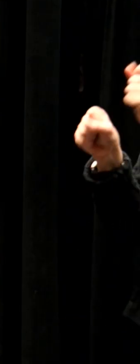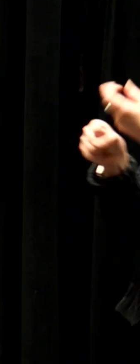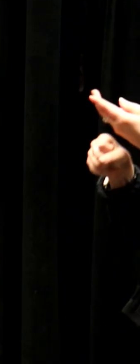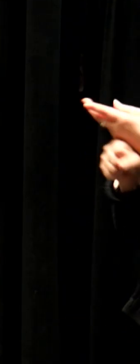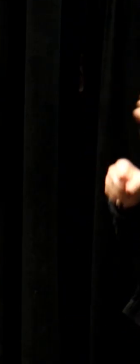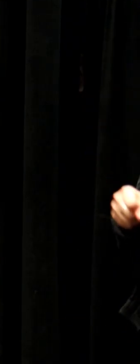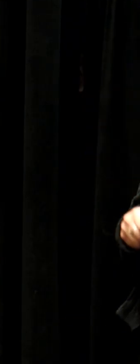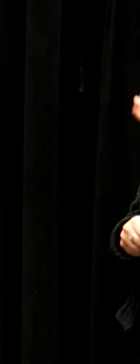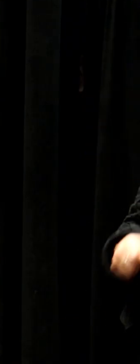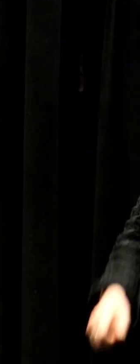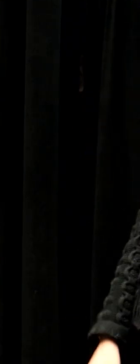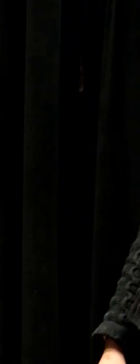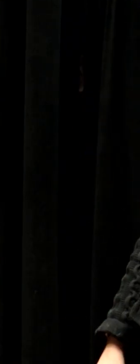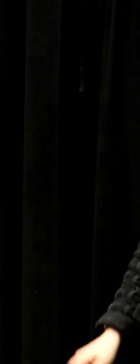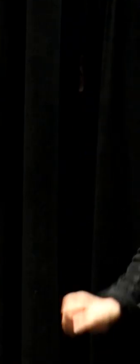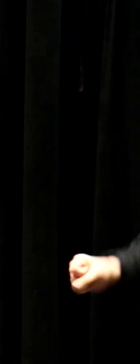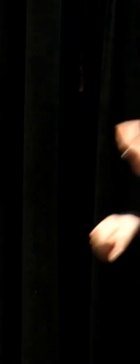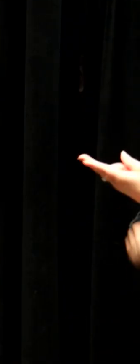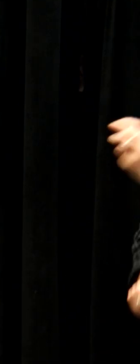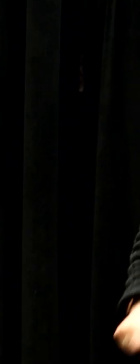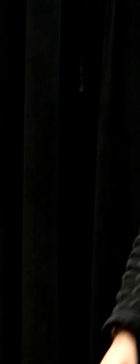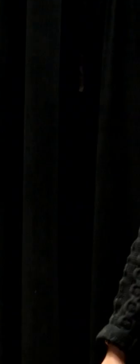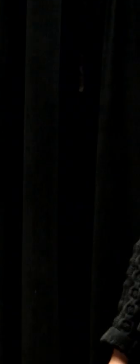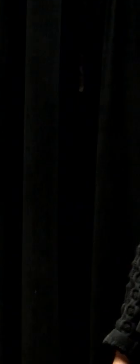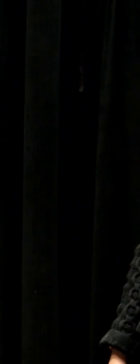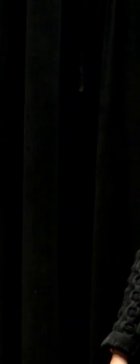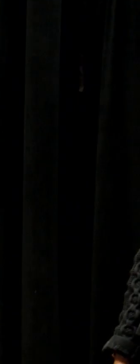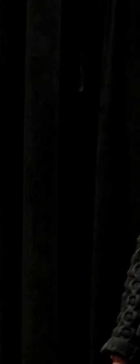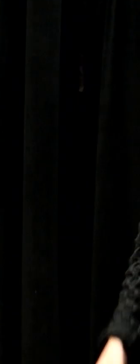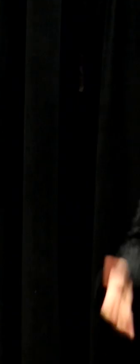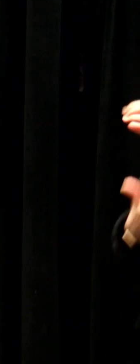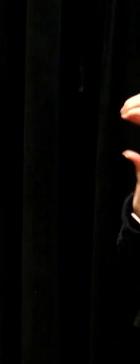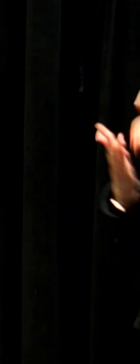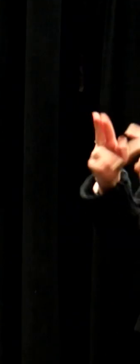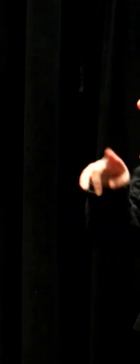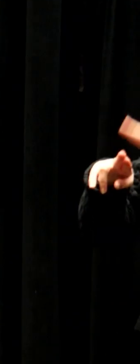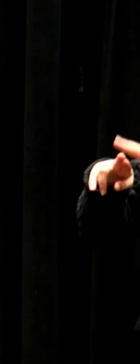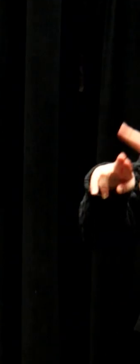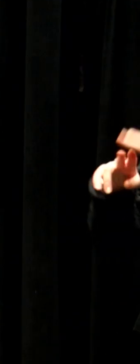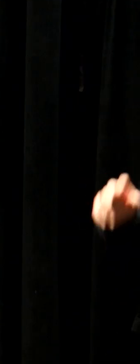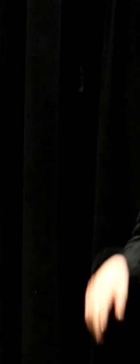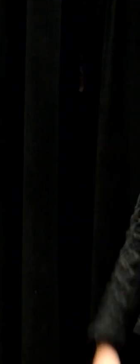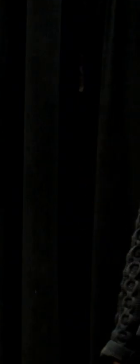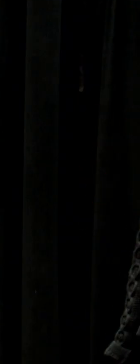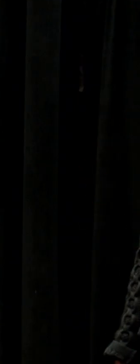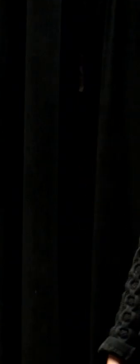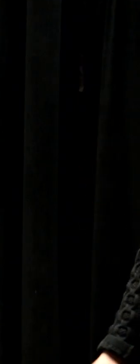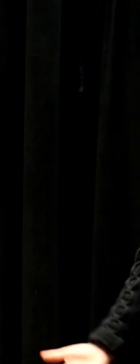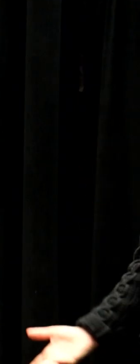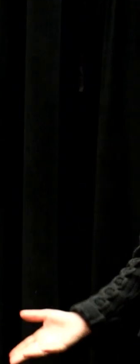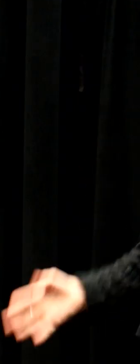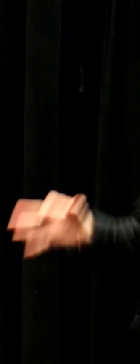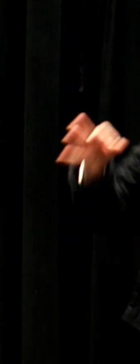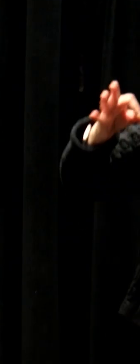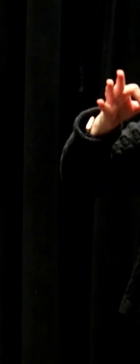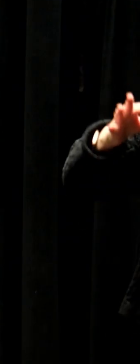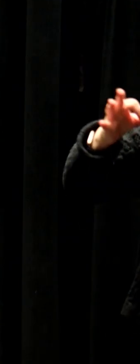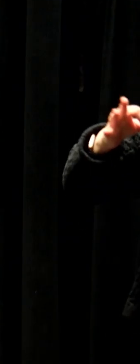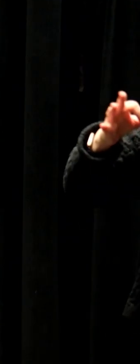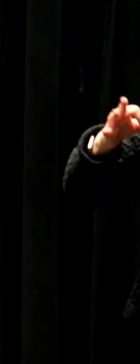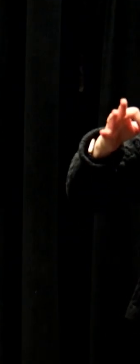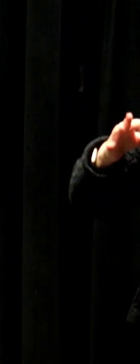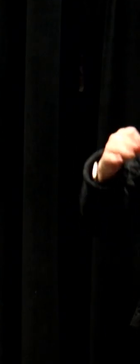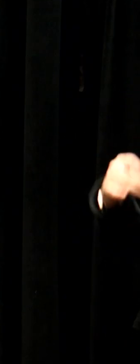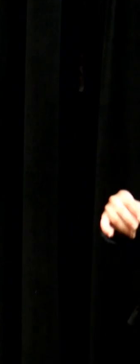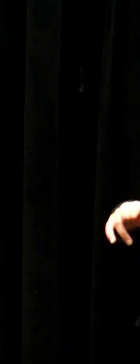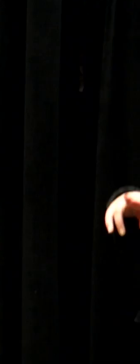if she does, let's say she designs a chair in AI, she won't know the difference between if the chair has the